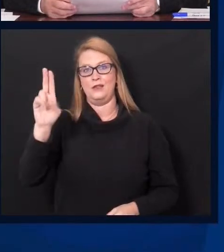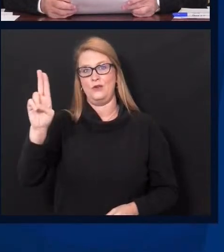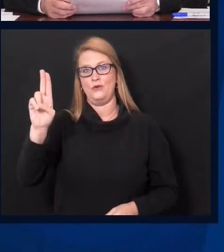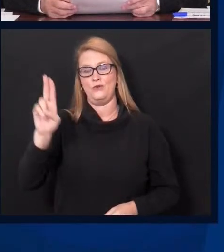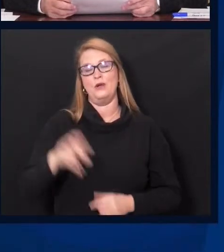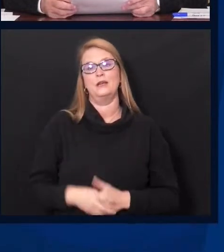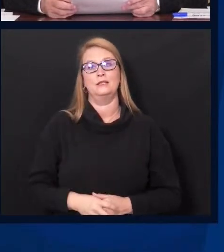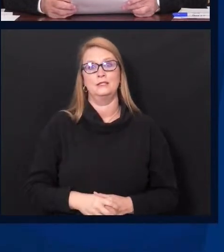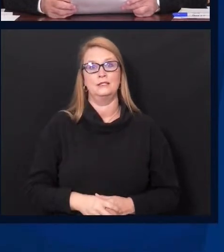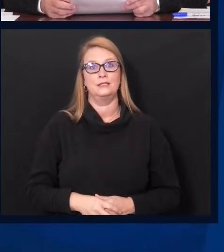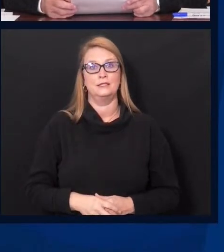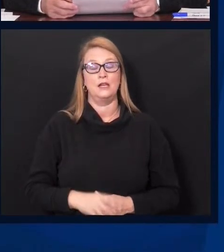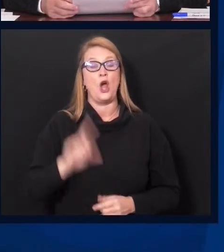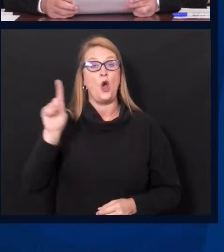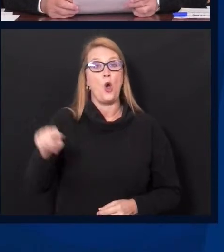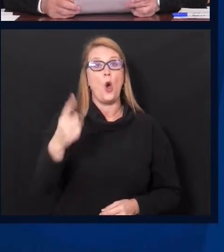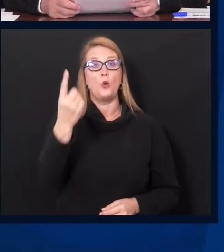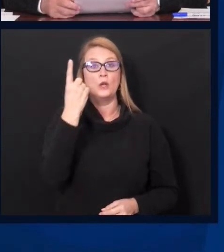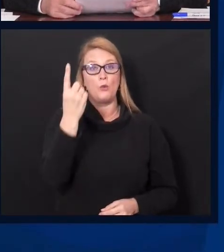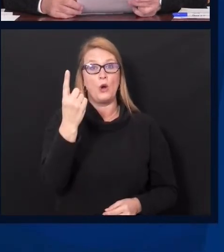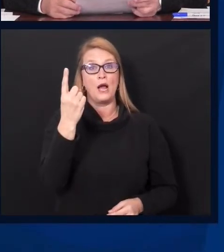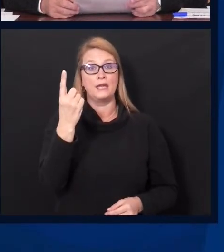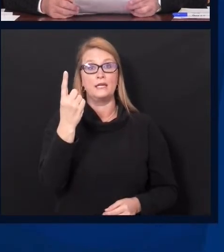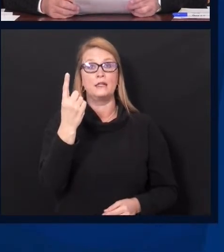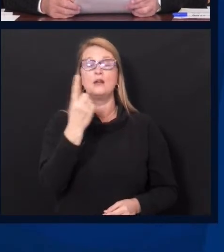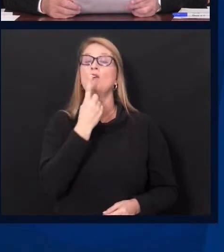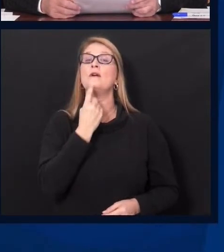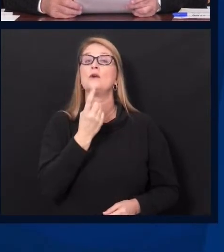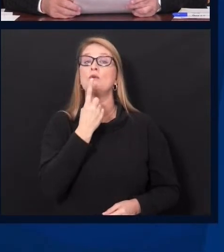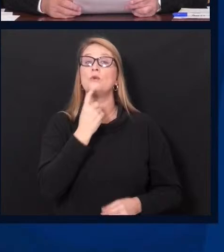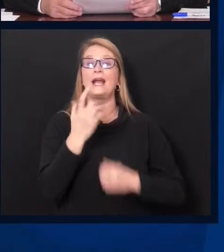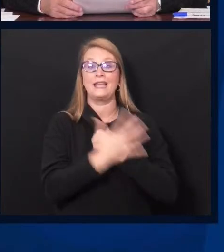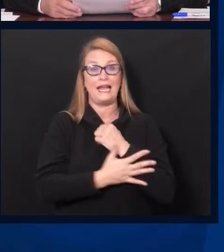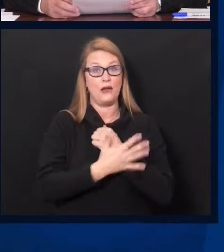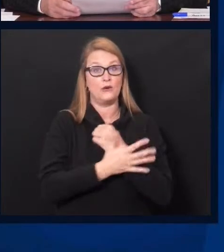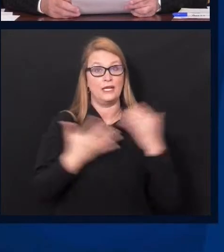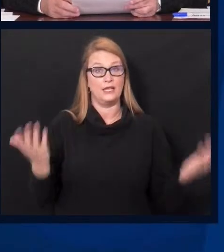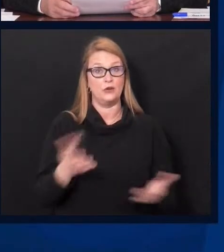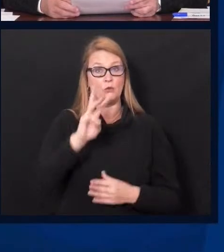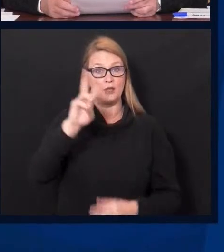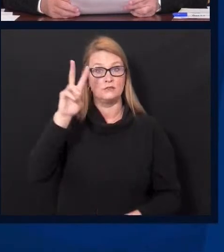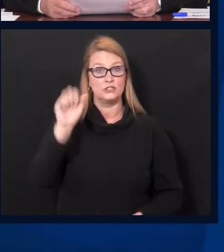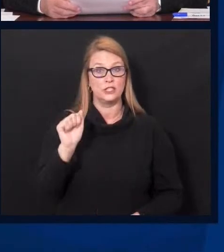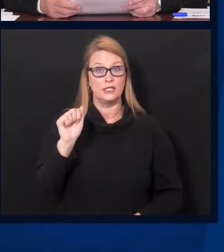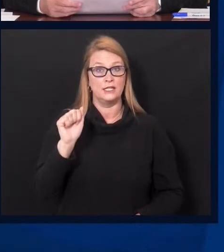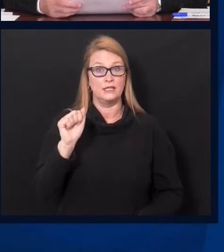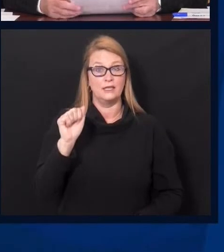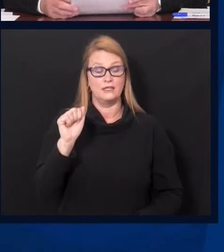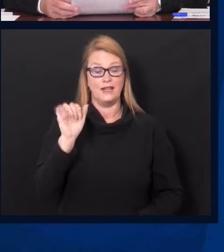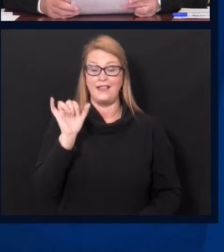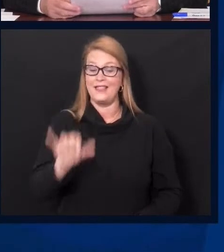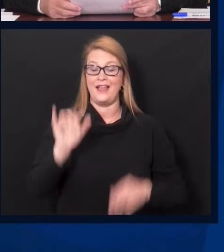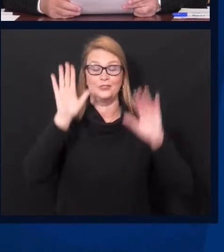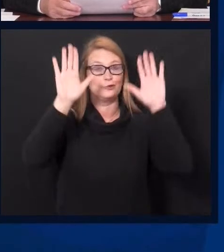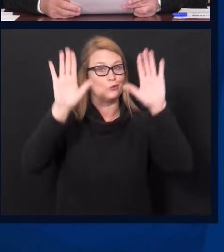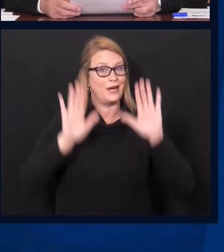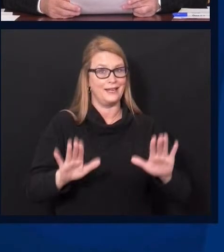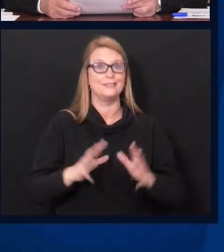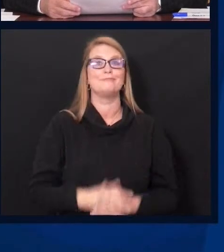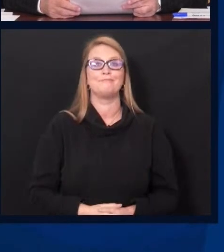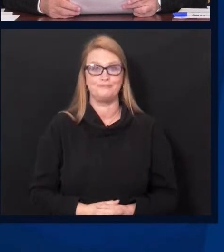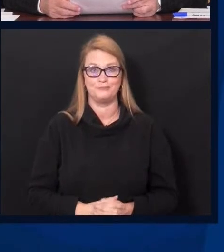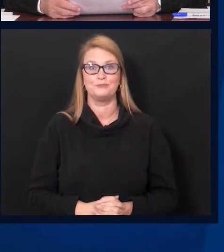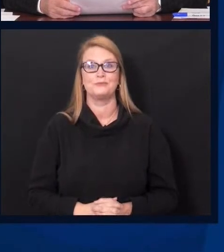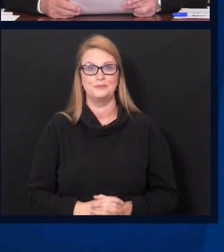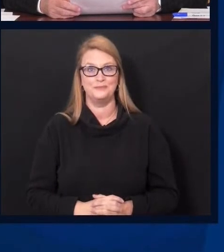That's all better. And we only have one red county in West Virginia. And that's great. That is absolutely